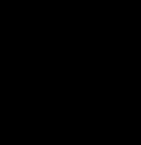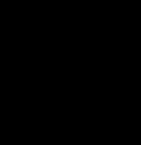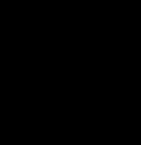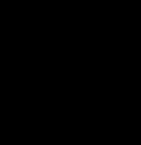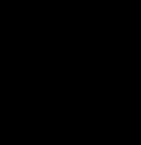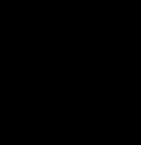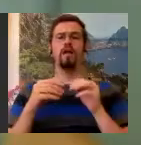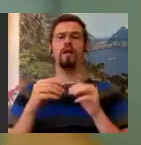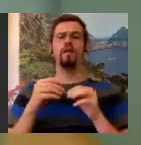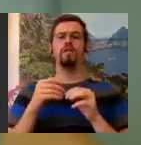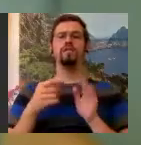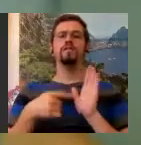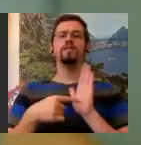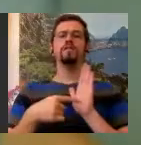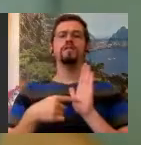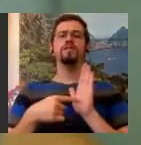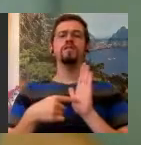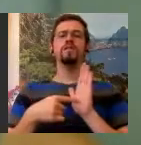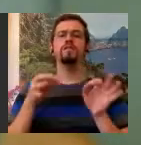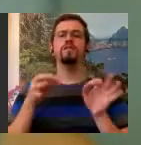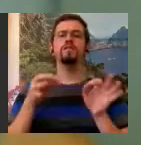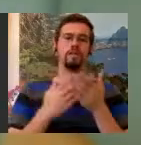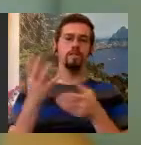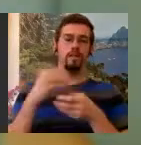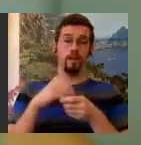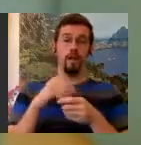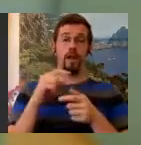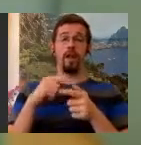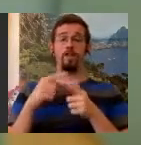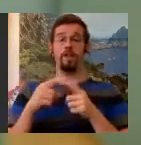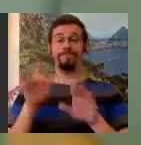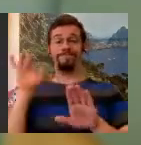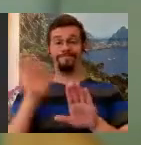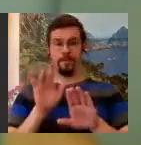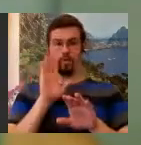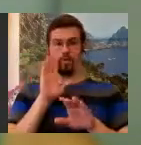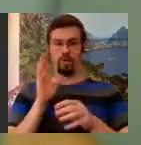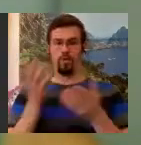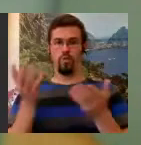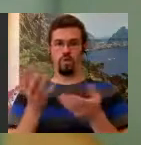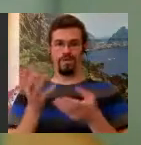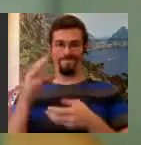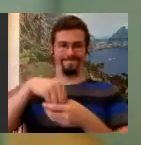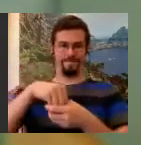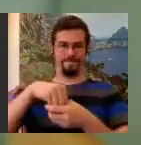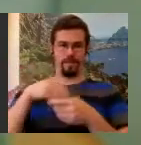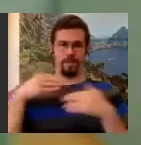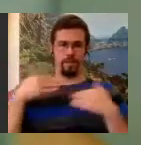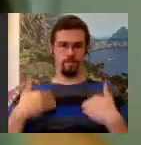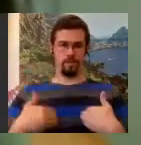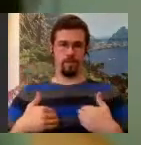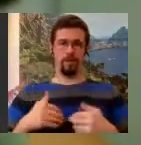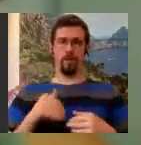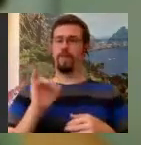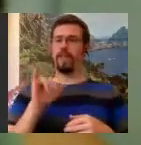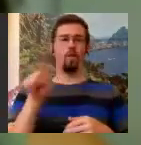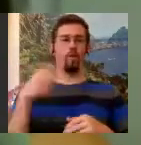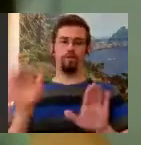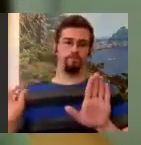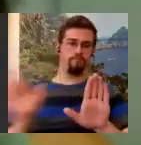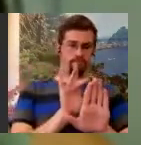glyphs under a certain part of the body. And this is only by mouse over